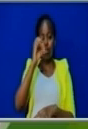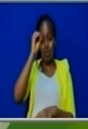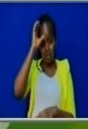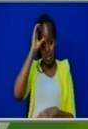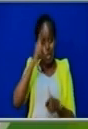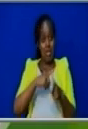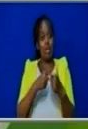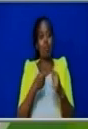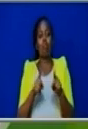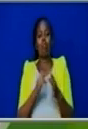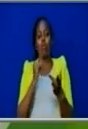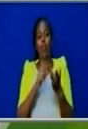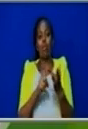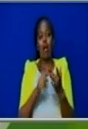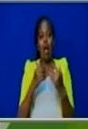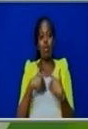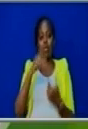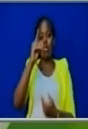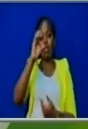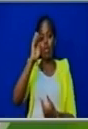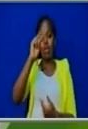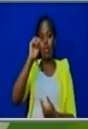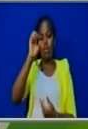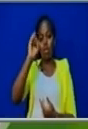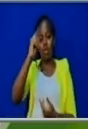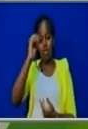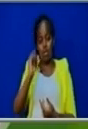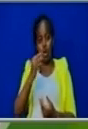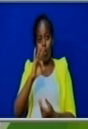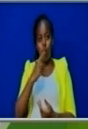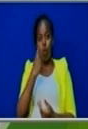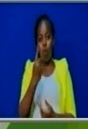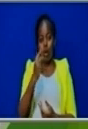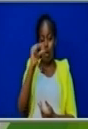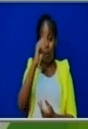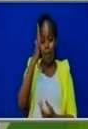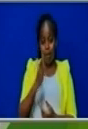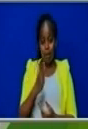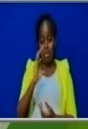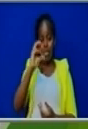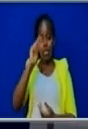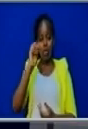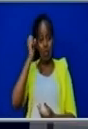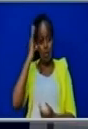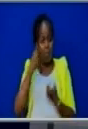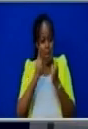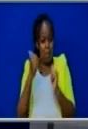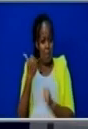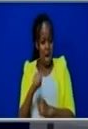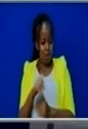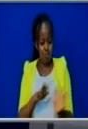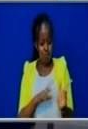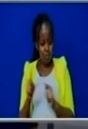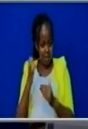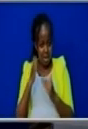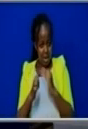Correct. and then has a density of what? 1 gram per cubic centimeters. But before we leave, we have to give you